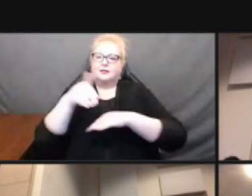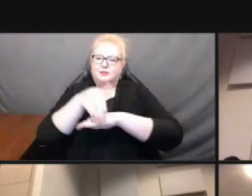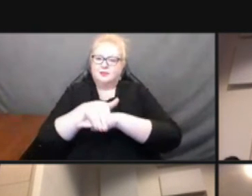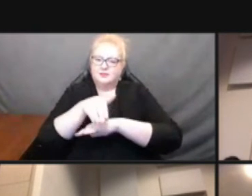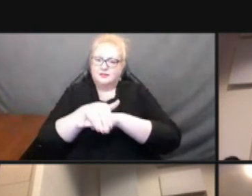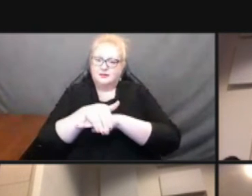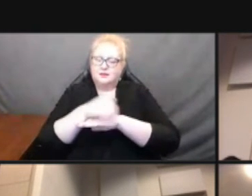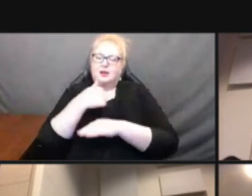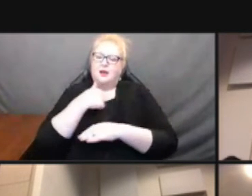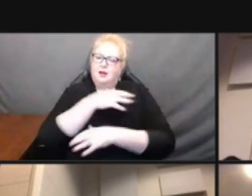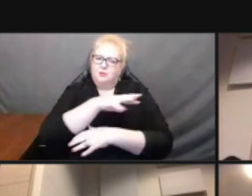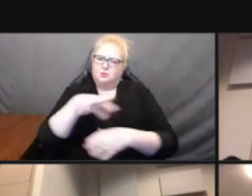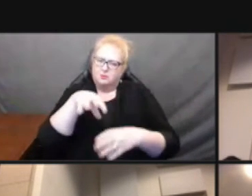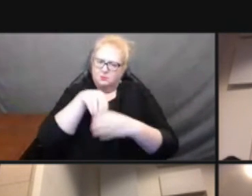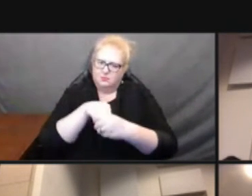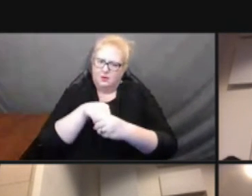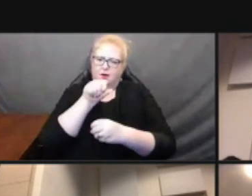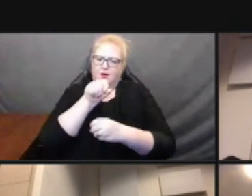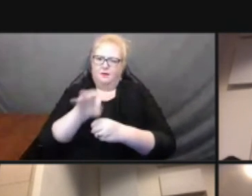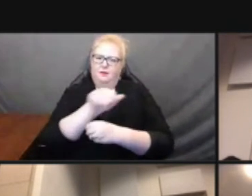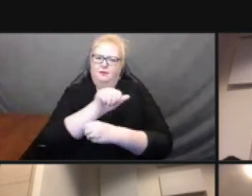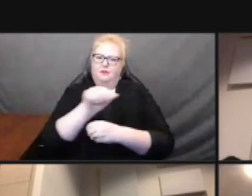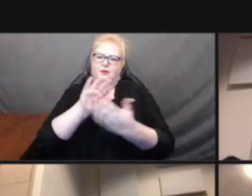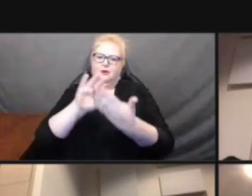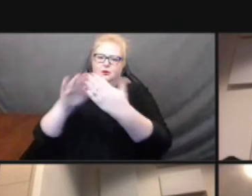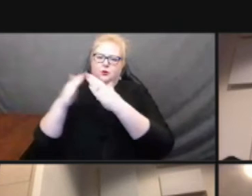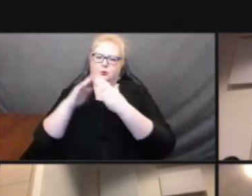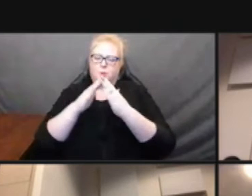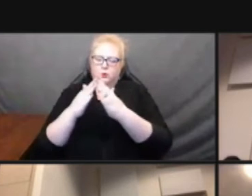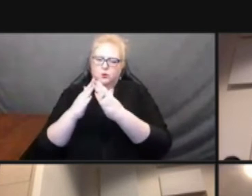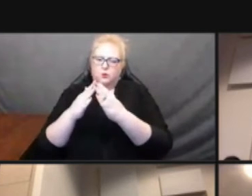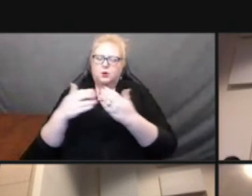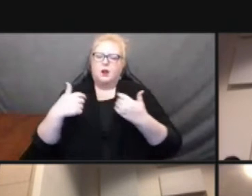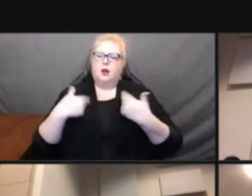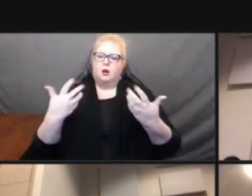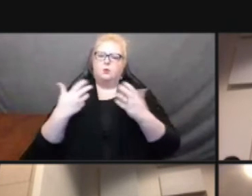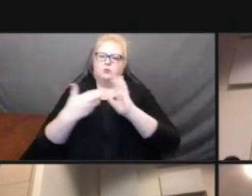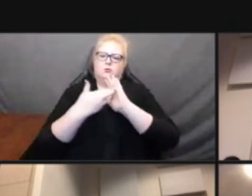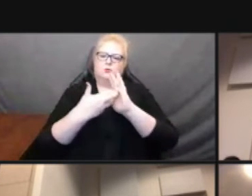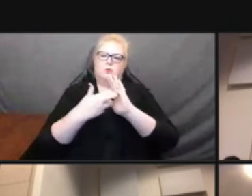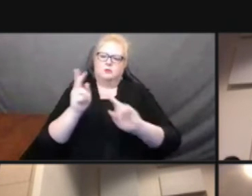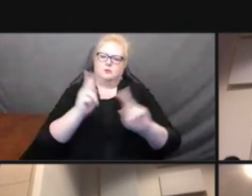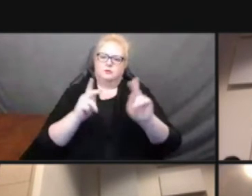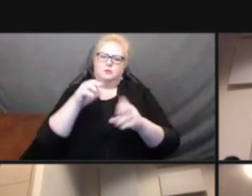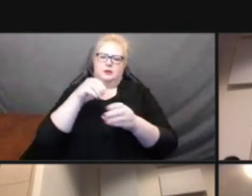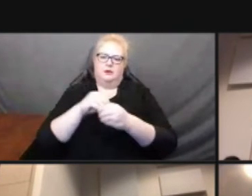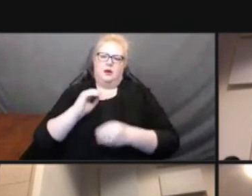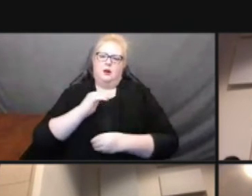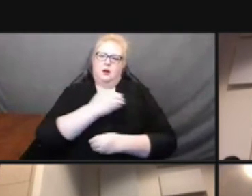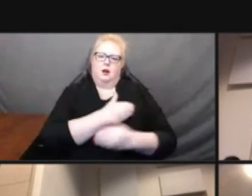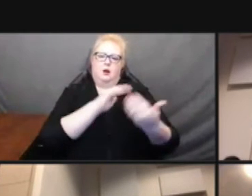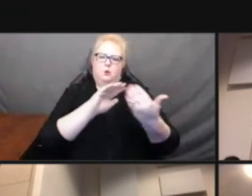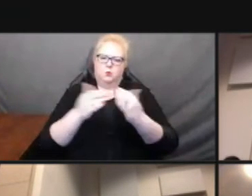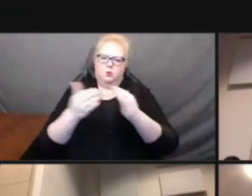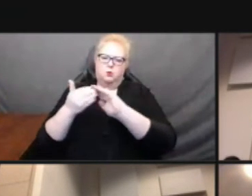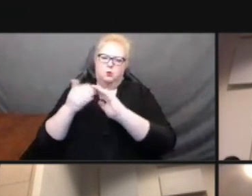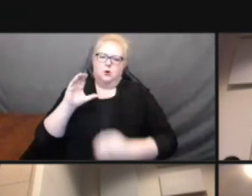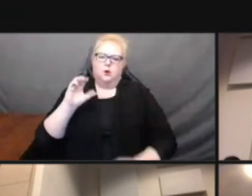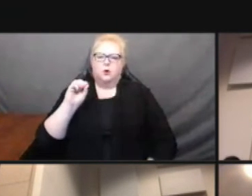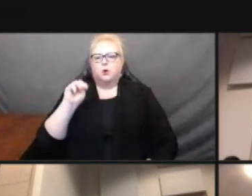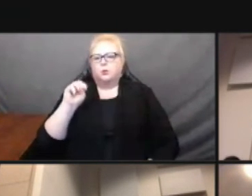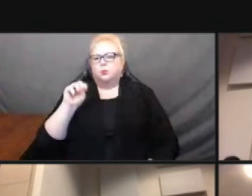the community and to represent people in our community who want to feel